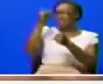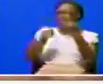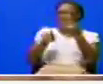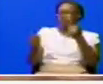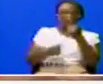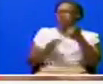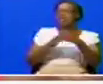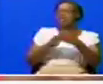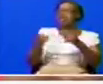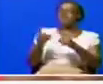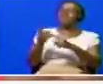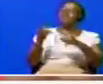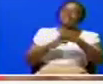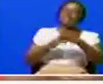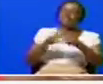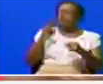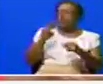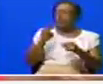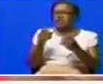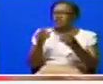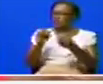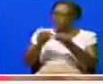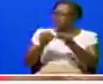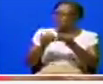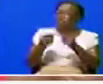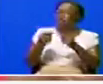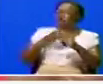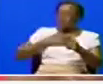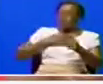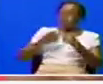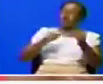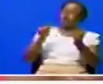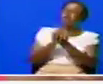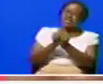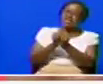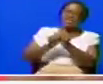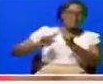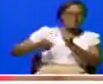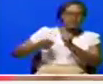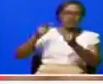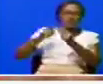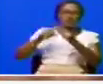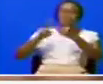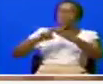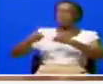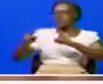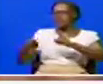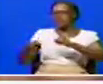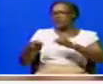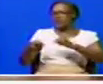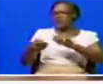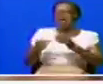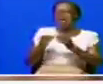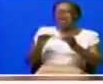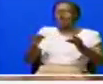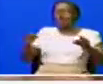August 8th. We have seen the figures. For us to come from 10,000 to 7 million, it is going to be a long